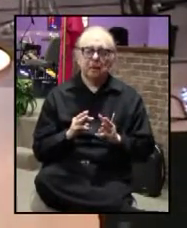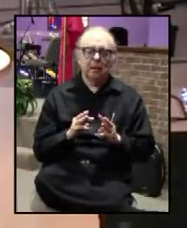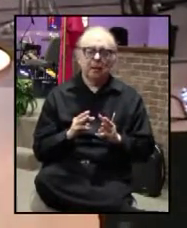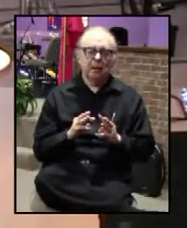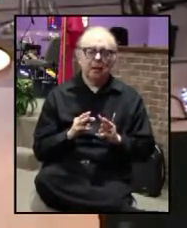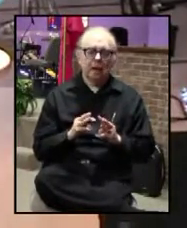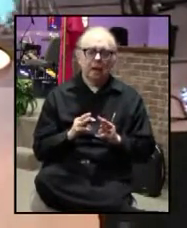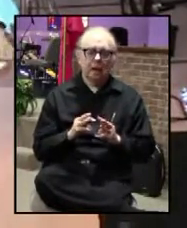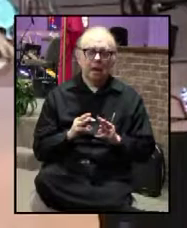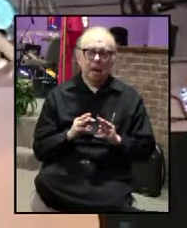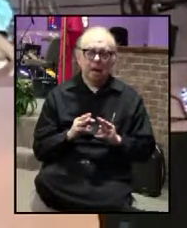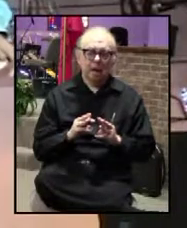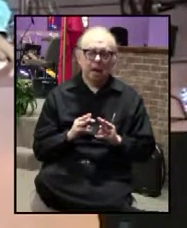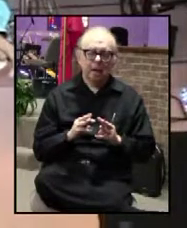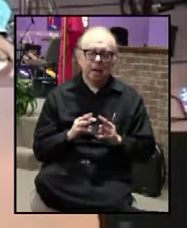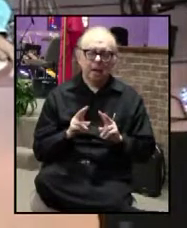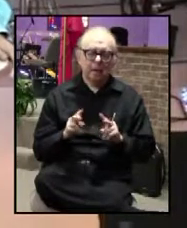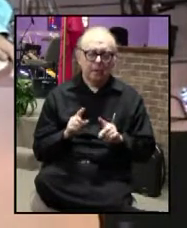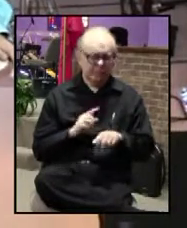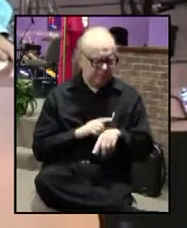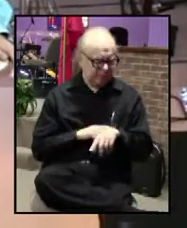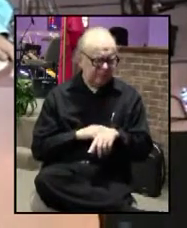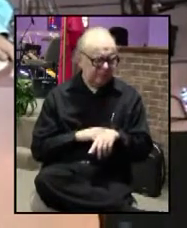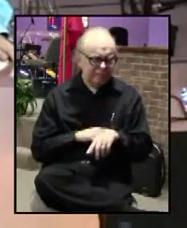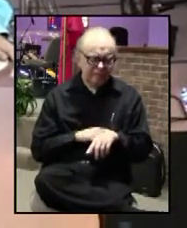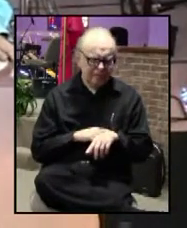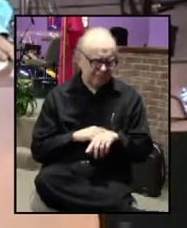I got to keep watching my watch.